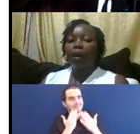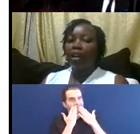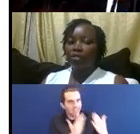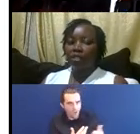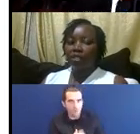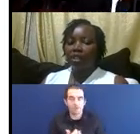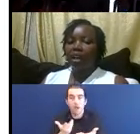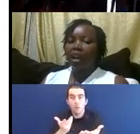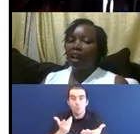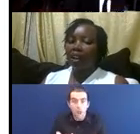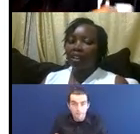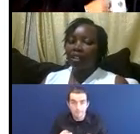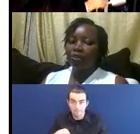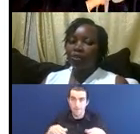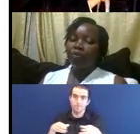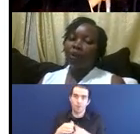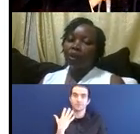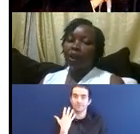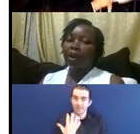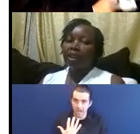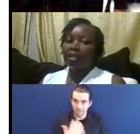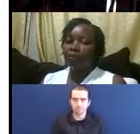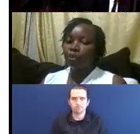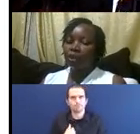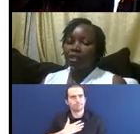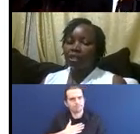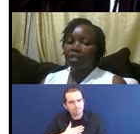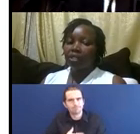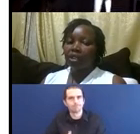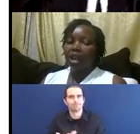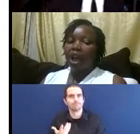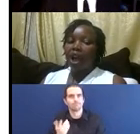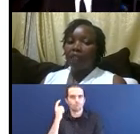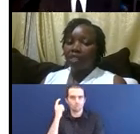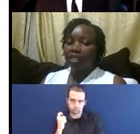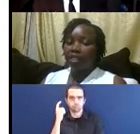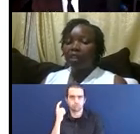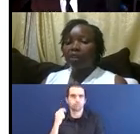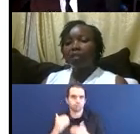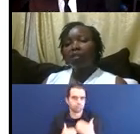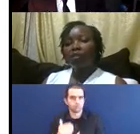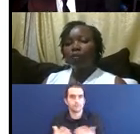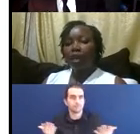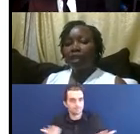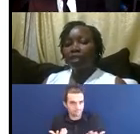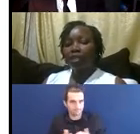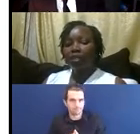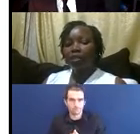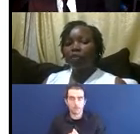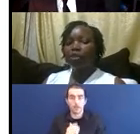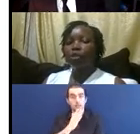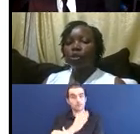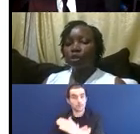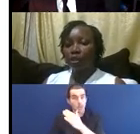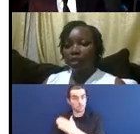income countries, are likely to be found amongst the poorest. A vicious cycle of barriers,